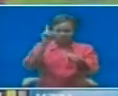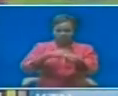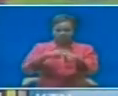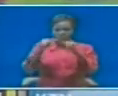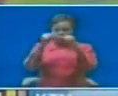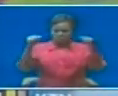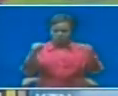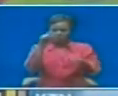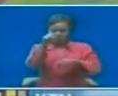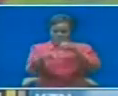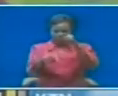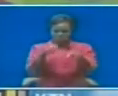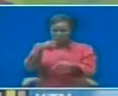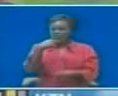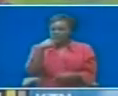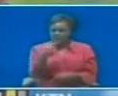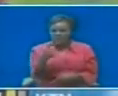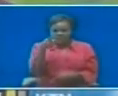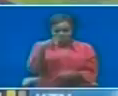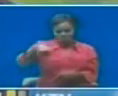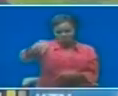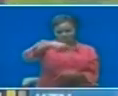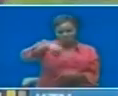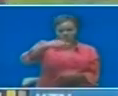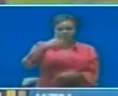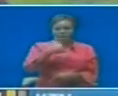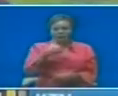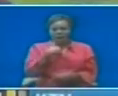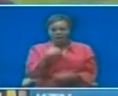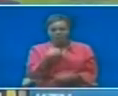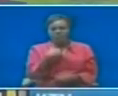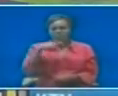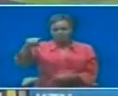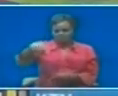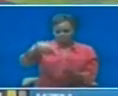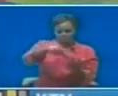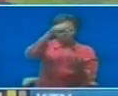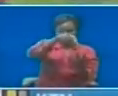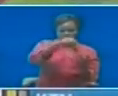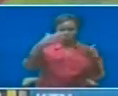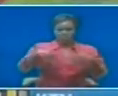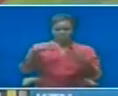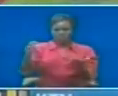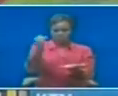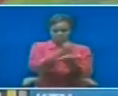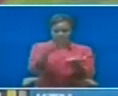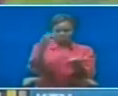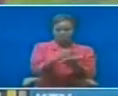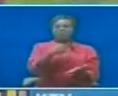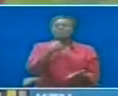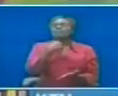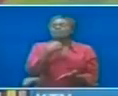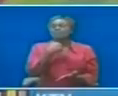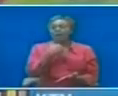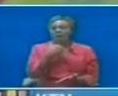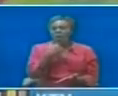of our critics who say that we handpicked people to take up those positions. But I want to put the